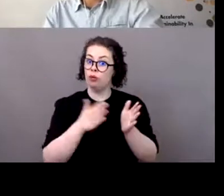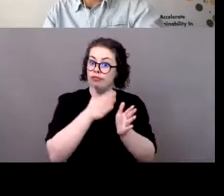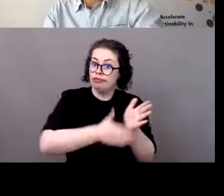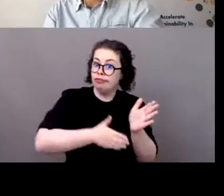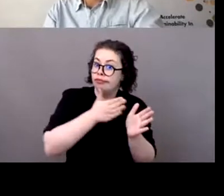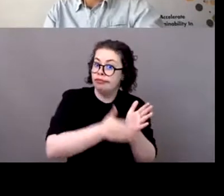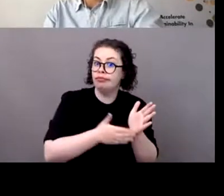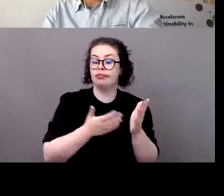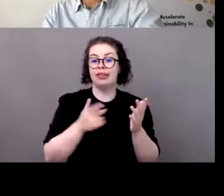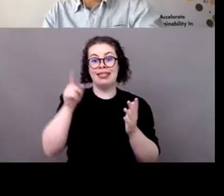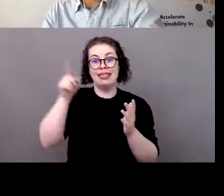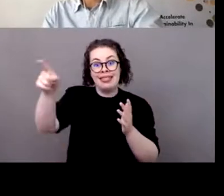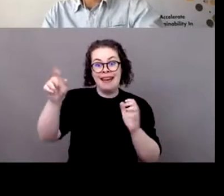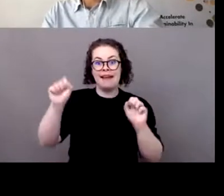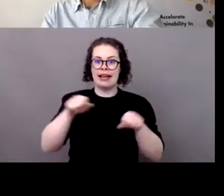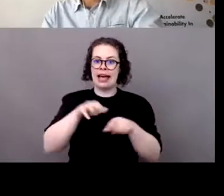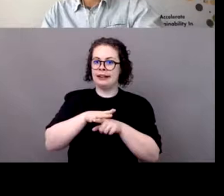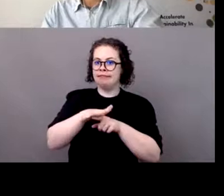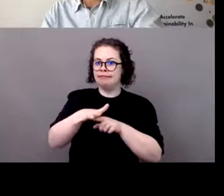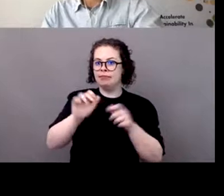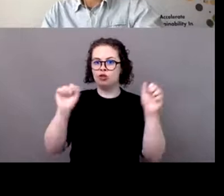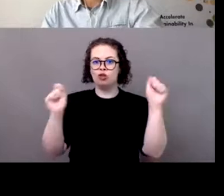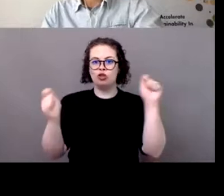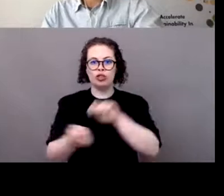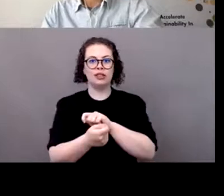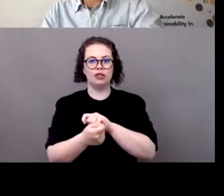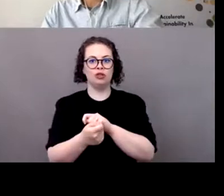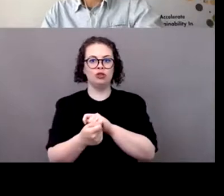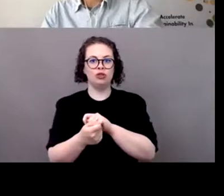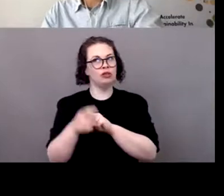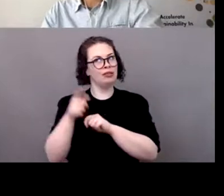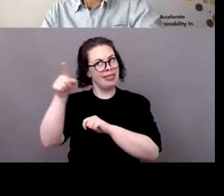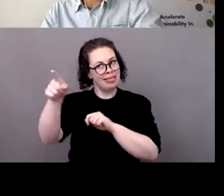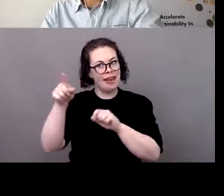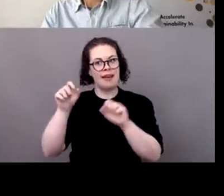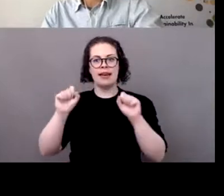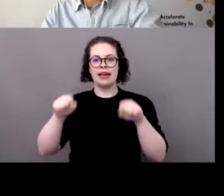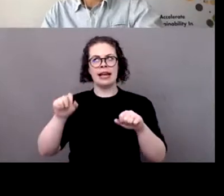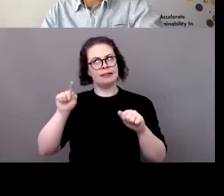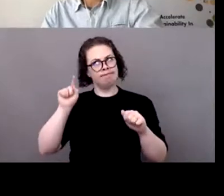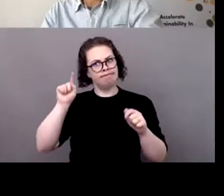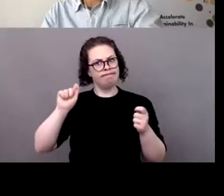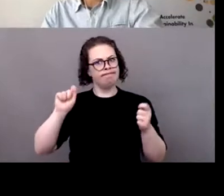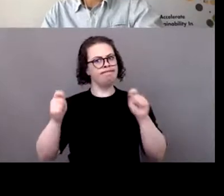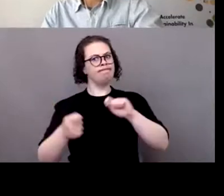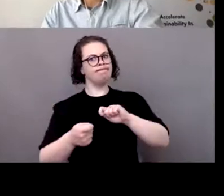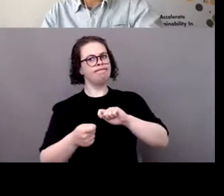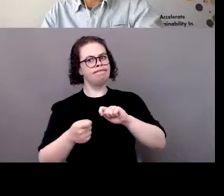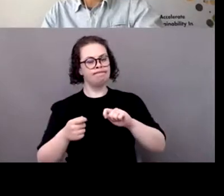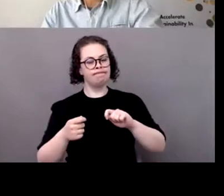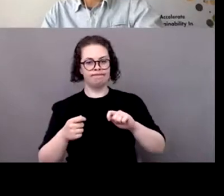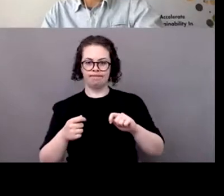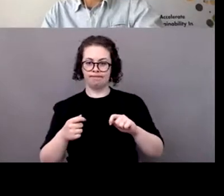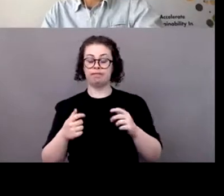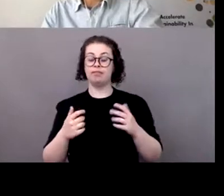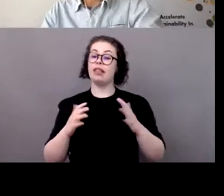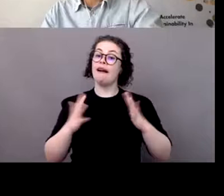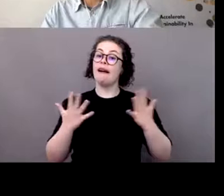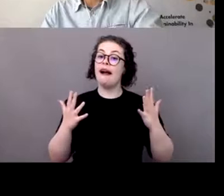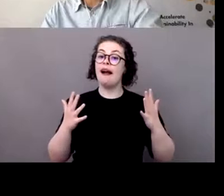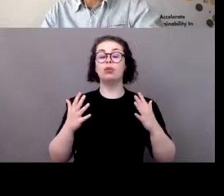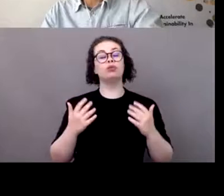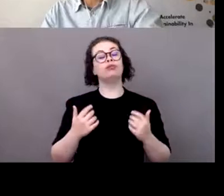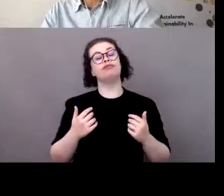things often, not always. How venues are using cooling and heating and